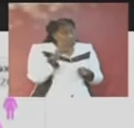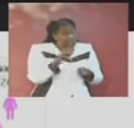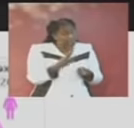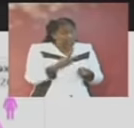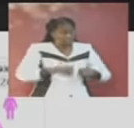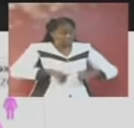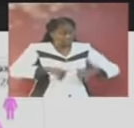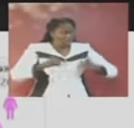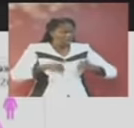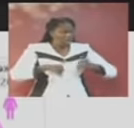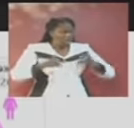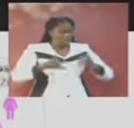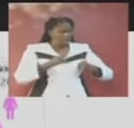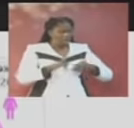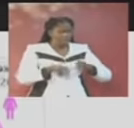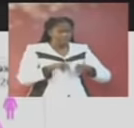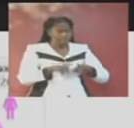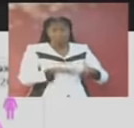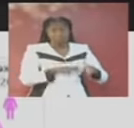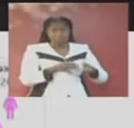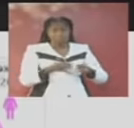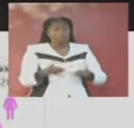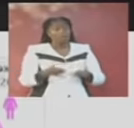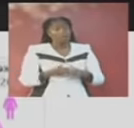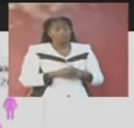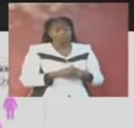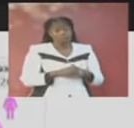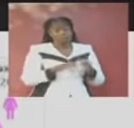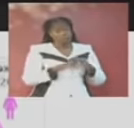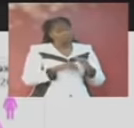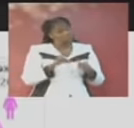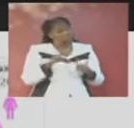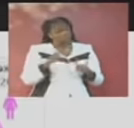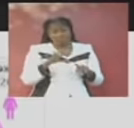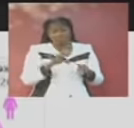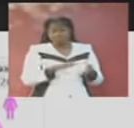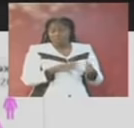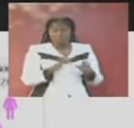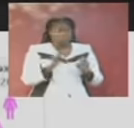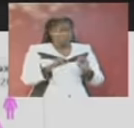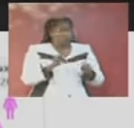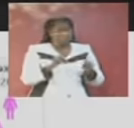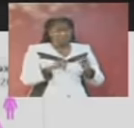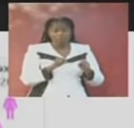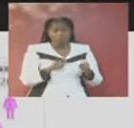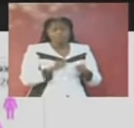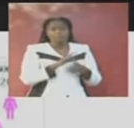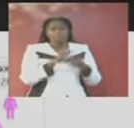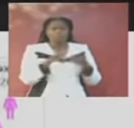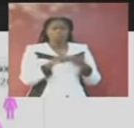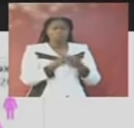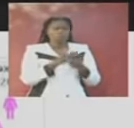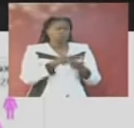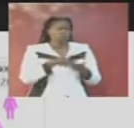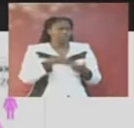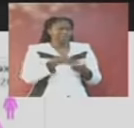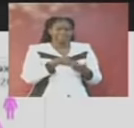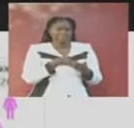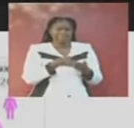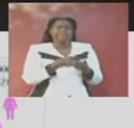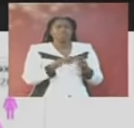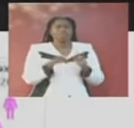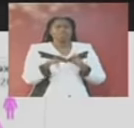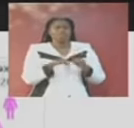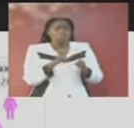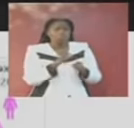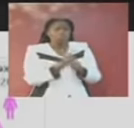below 25, and we want to continue to encourage all individuals to make every effort to reduce their risk of contracting